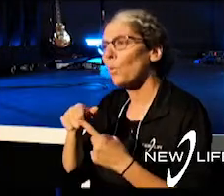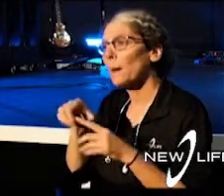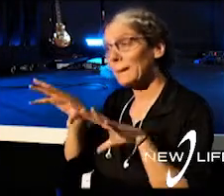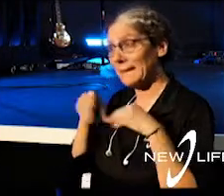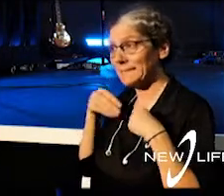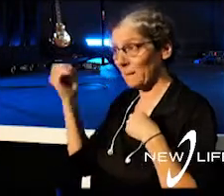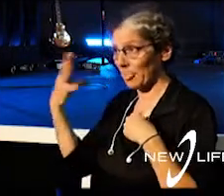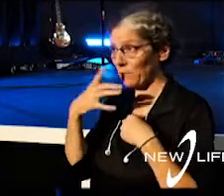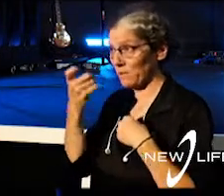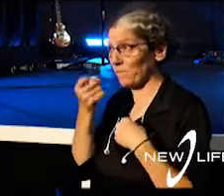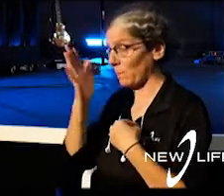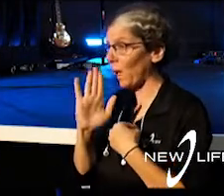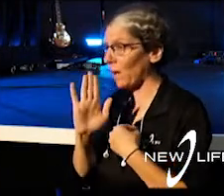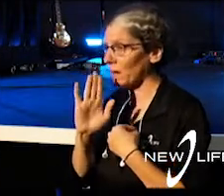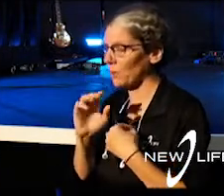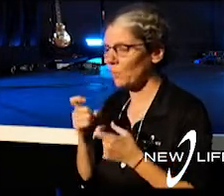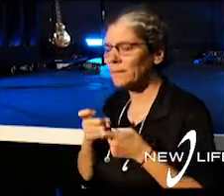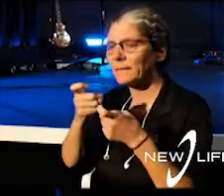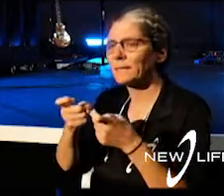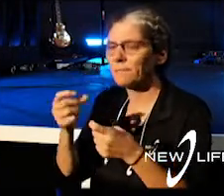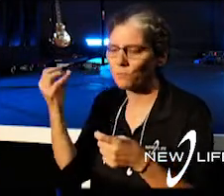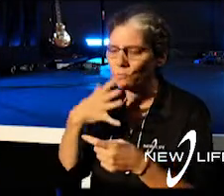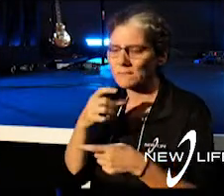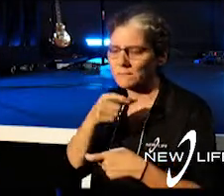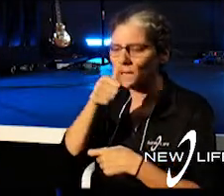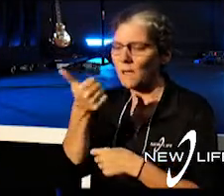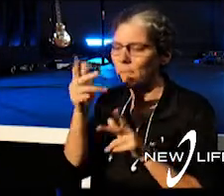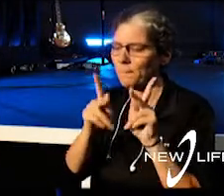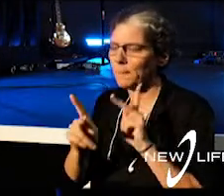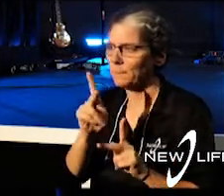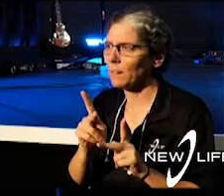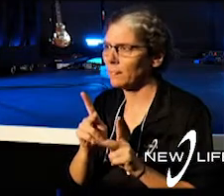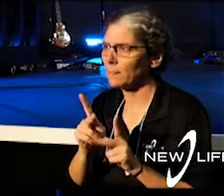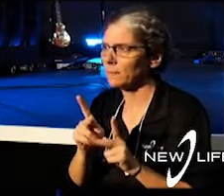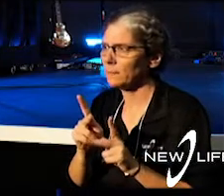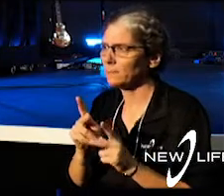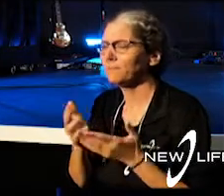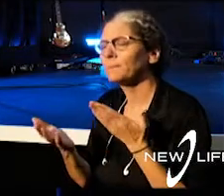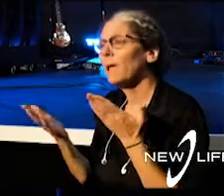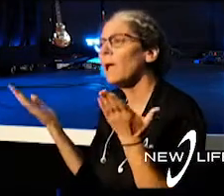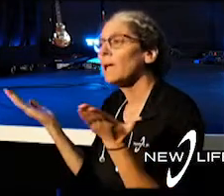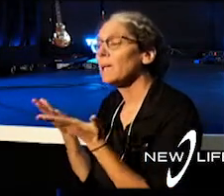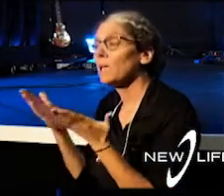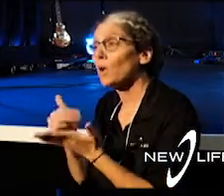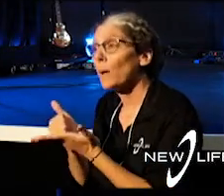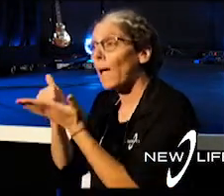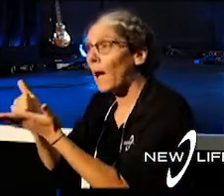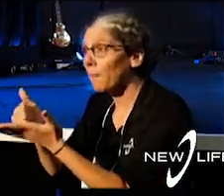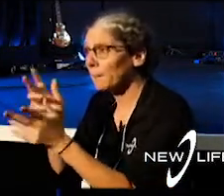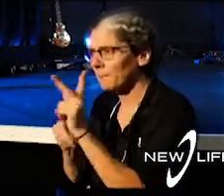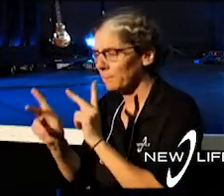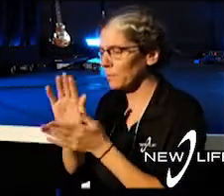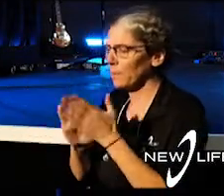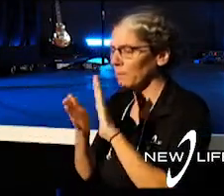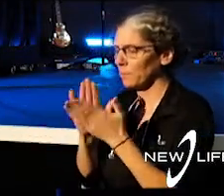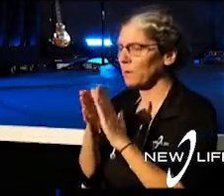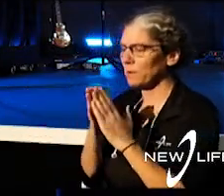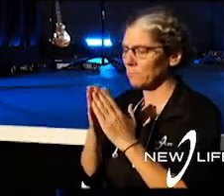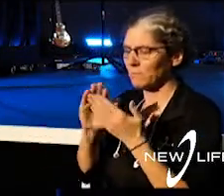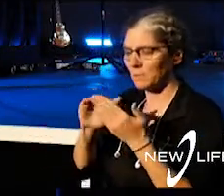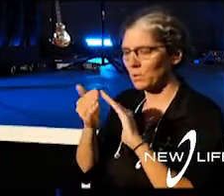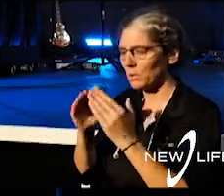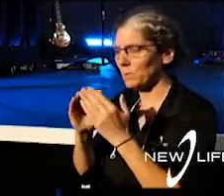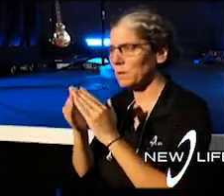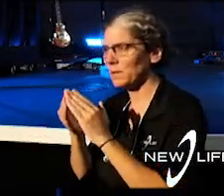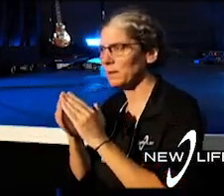us, we can offer it to other people. At New Life, when we talk about helping people in this community, yeah, we mean